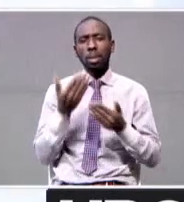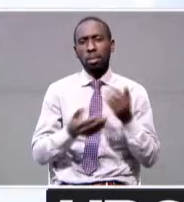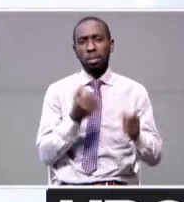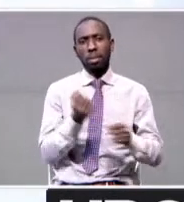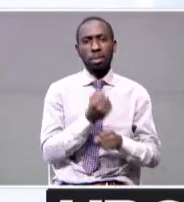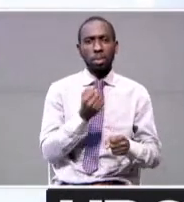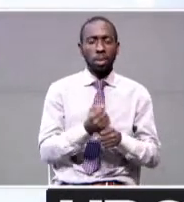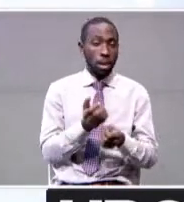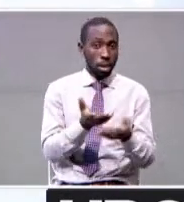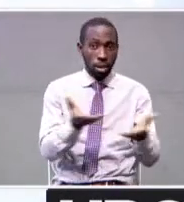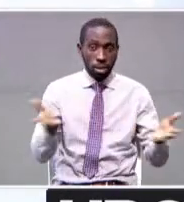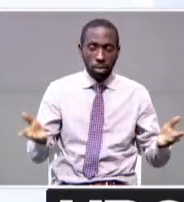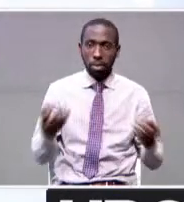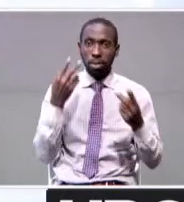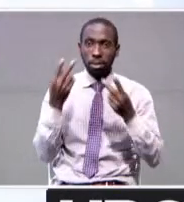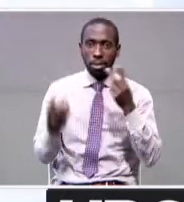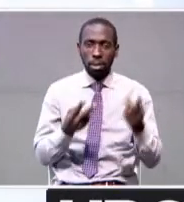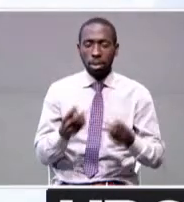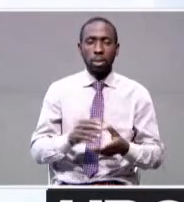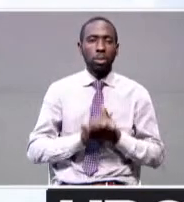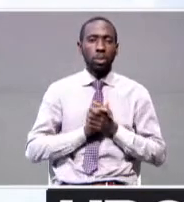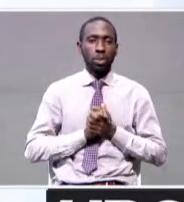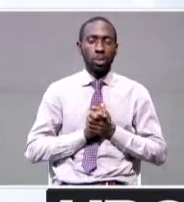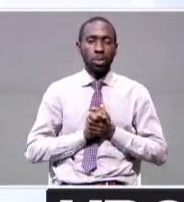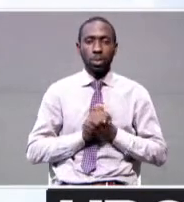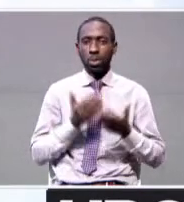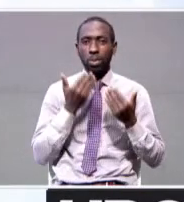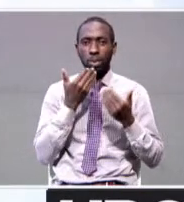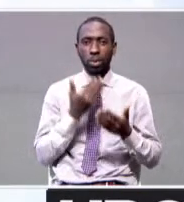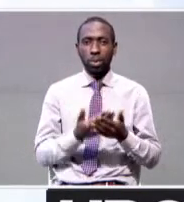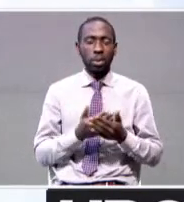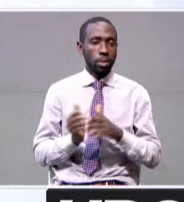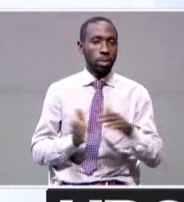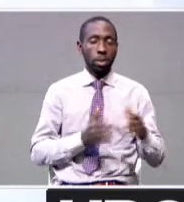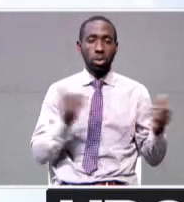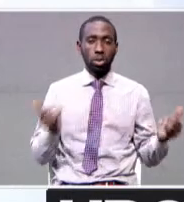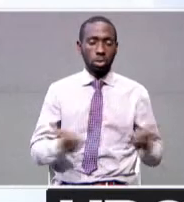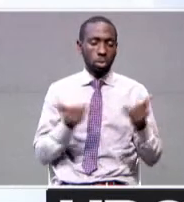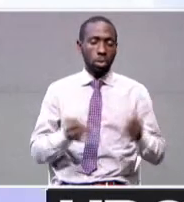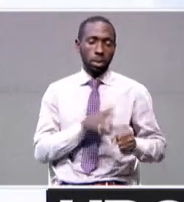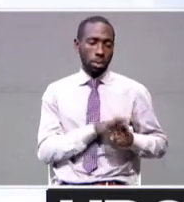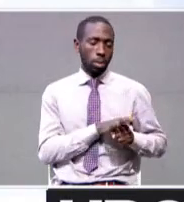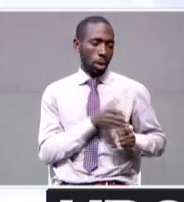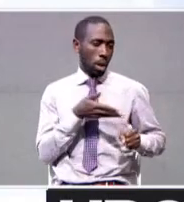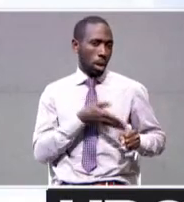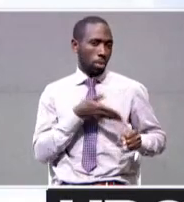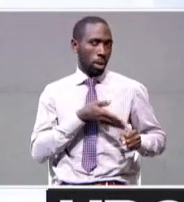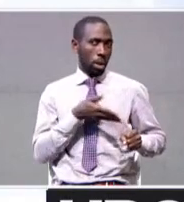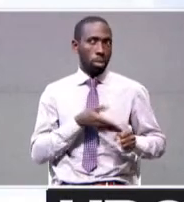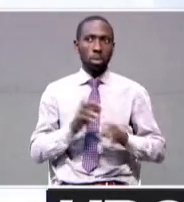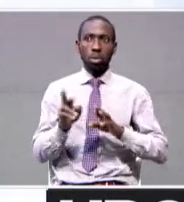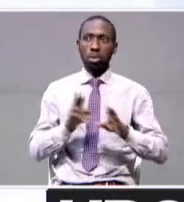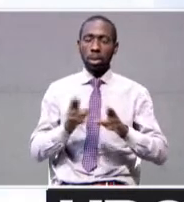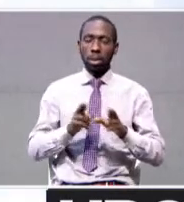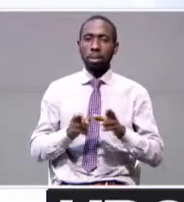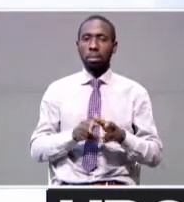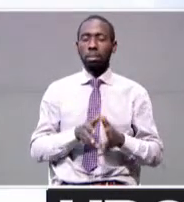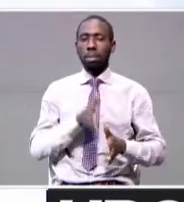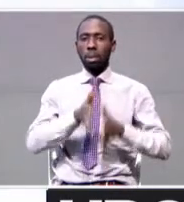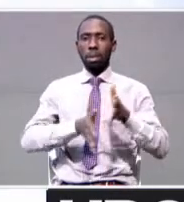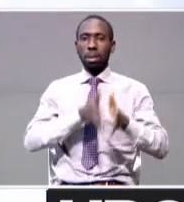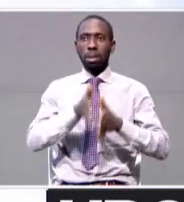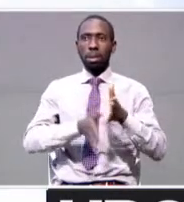yona josinzira kubango tulaba okola chamanya nyo amawulire ninamanji dala geketo kubanga tengo tusako na dambi tundu